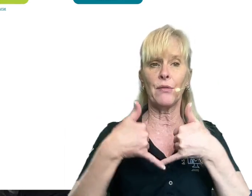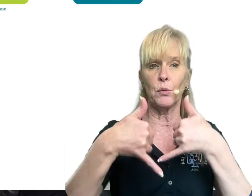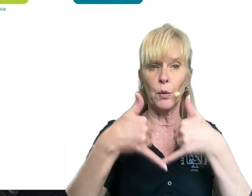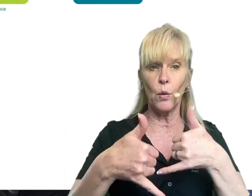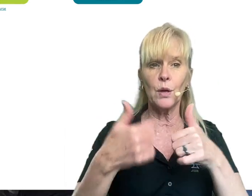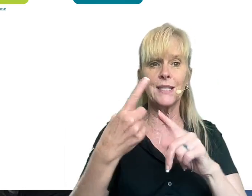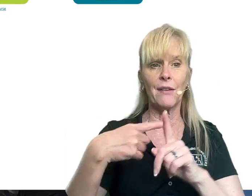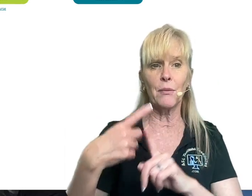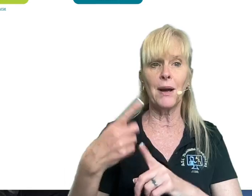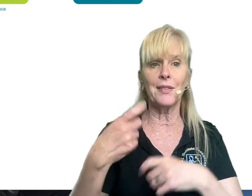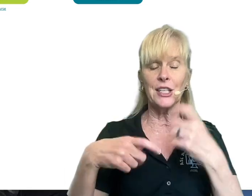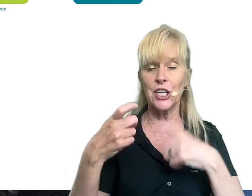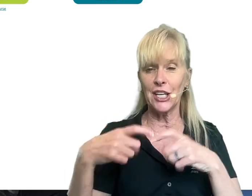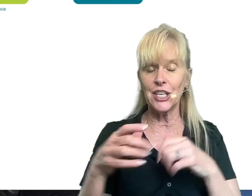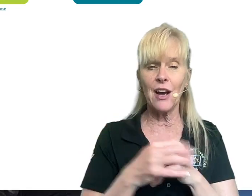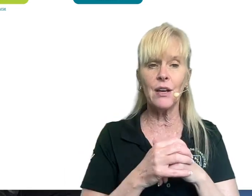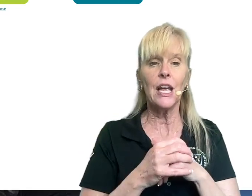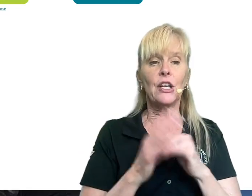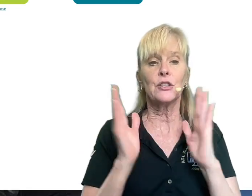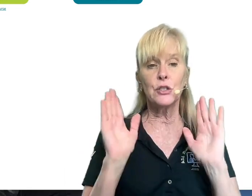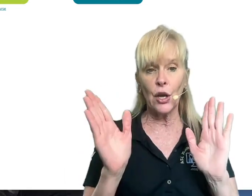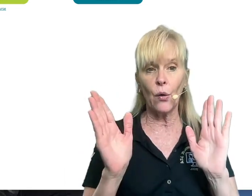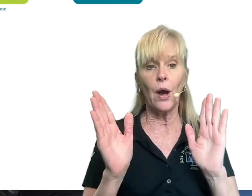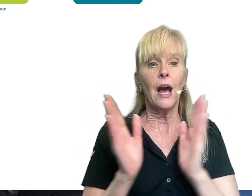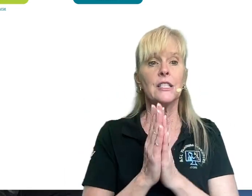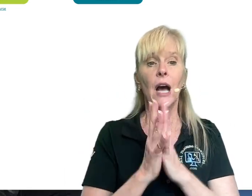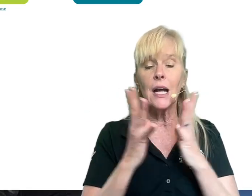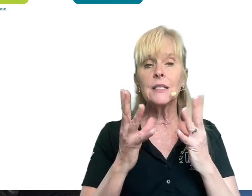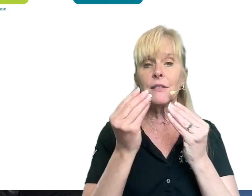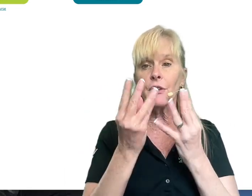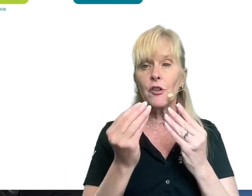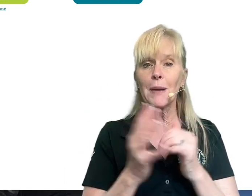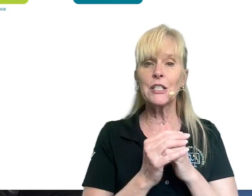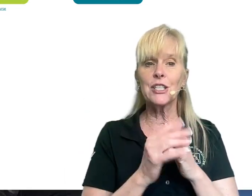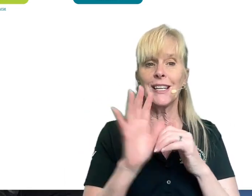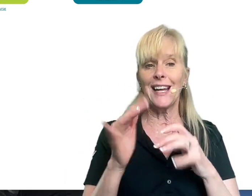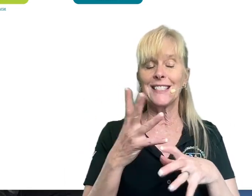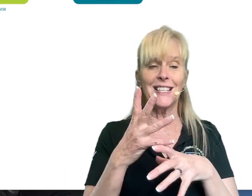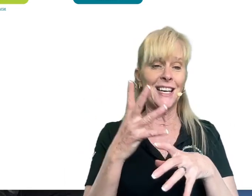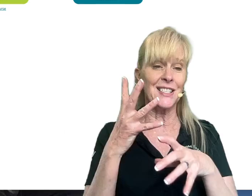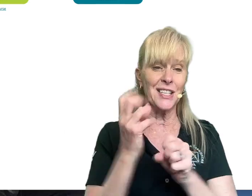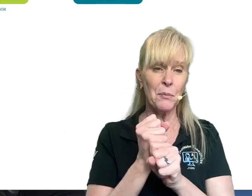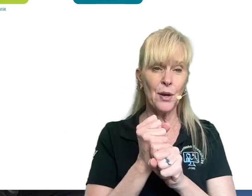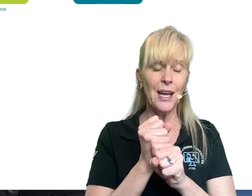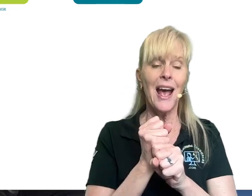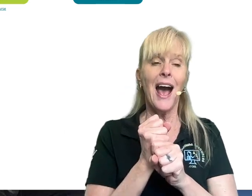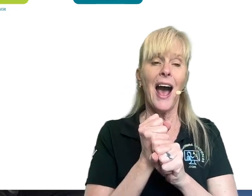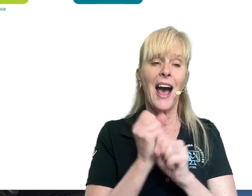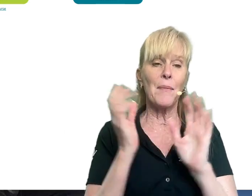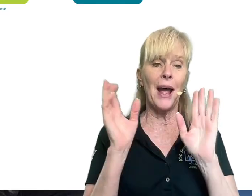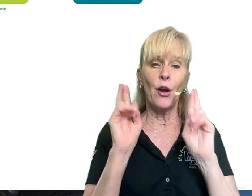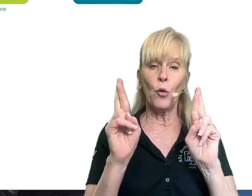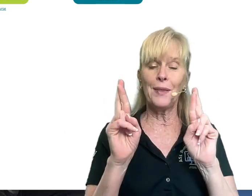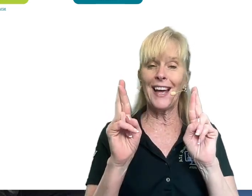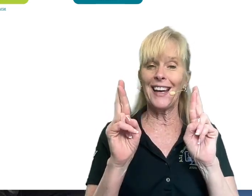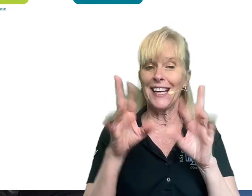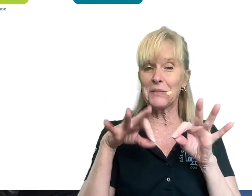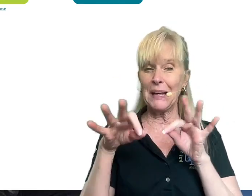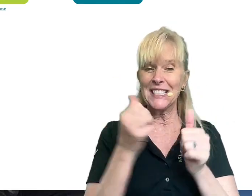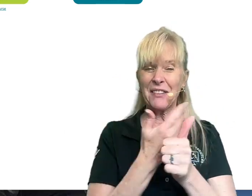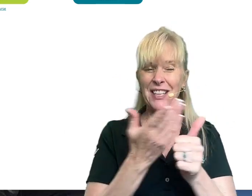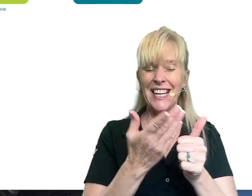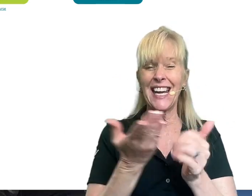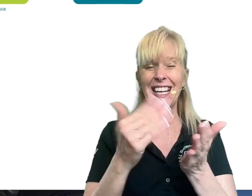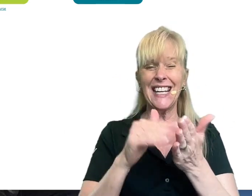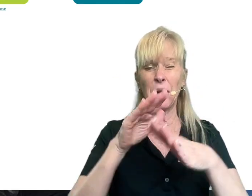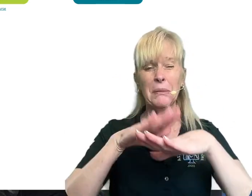Again, we have the rewards every month that change out. So tons of information. That's it in a summary. I hope that